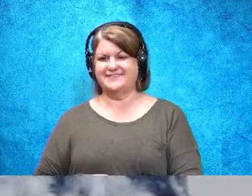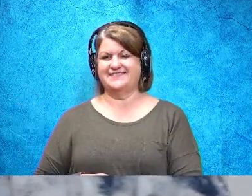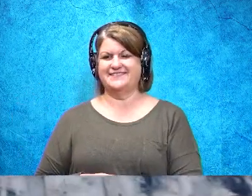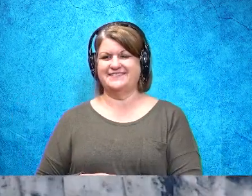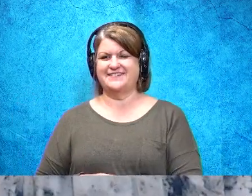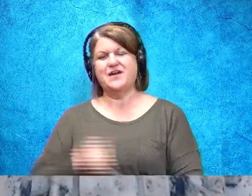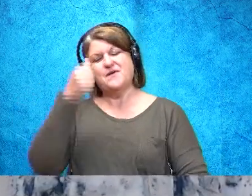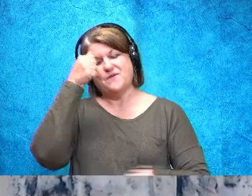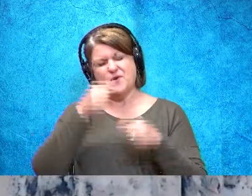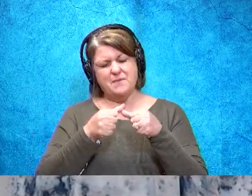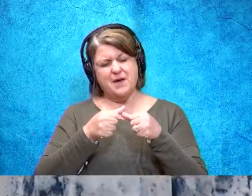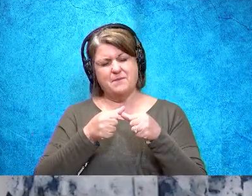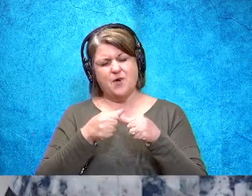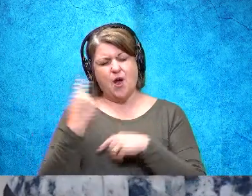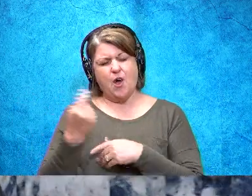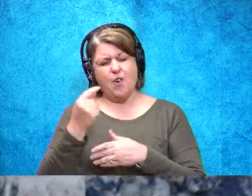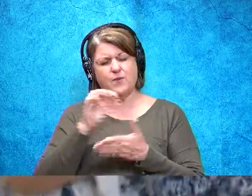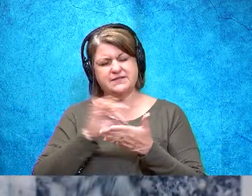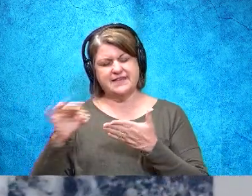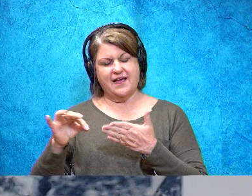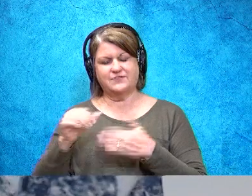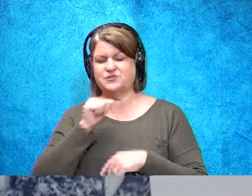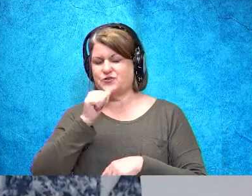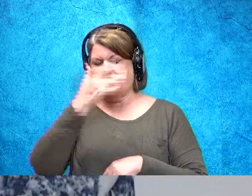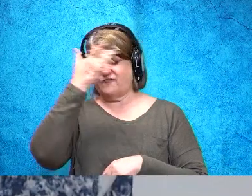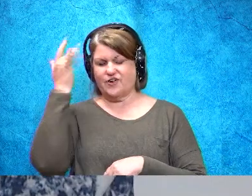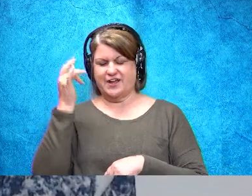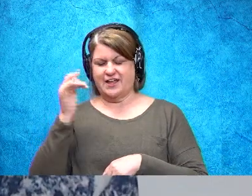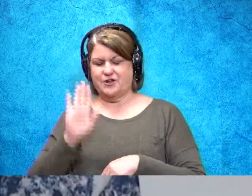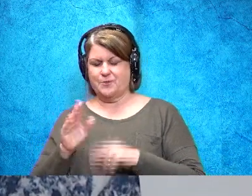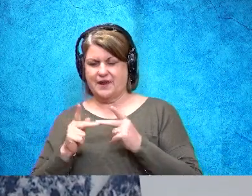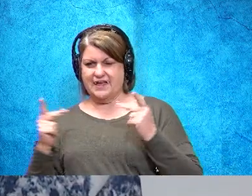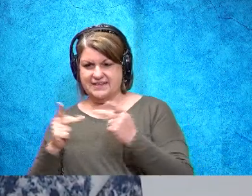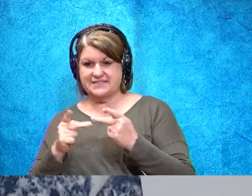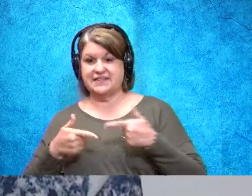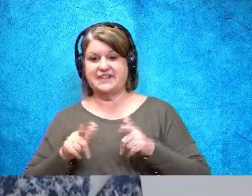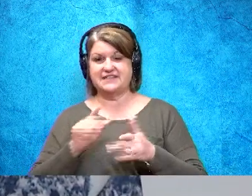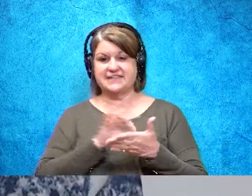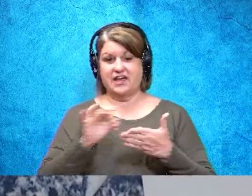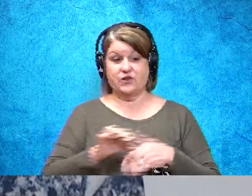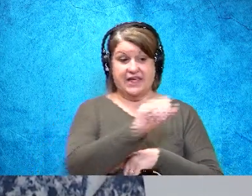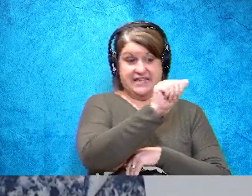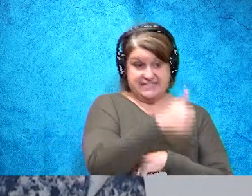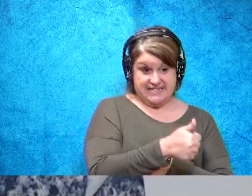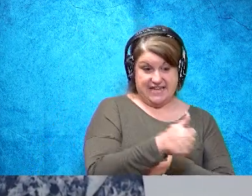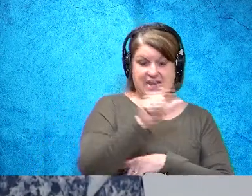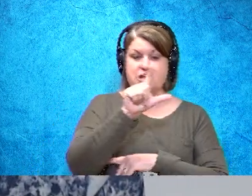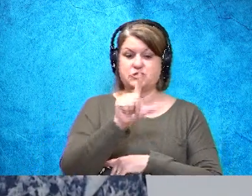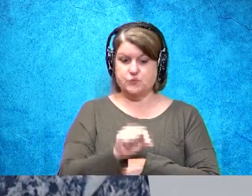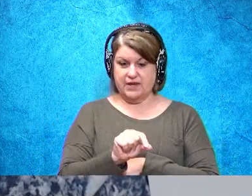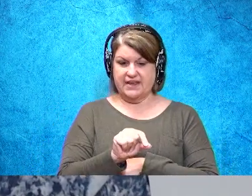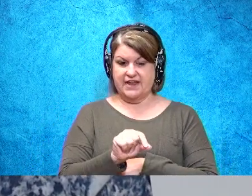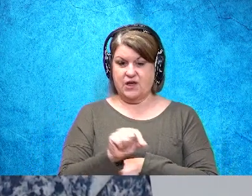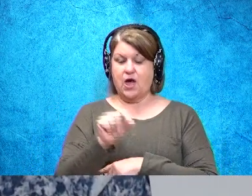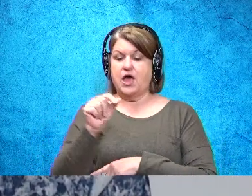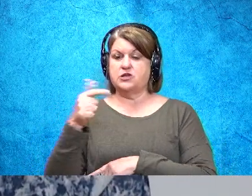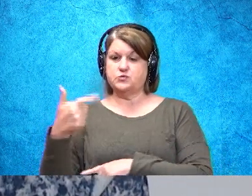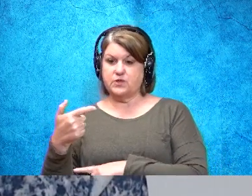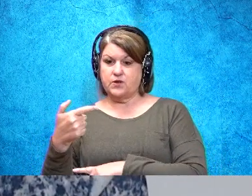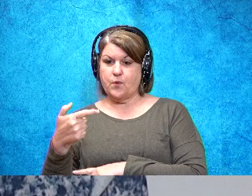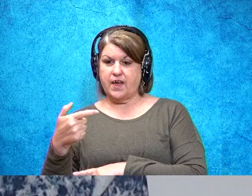Remember to always count so you don't lose your place. Let's count. 10, 20,